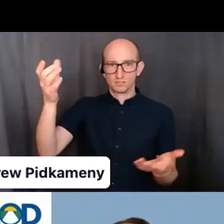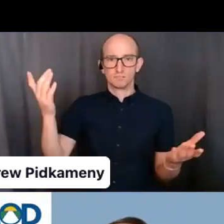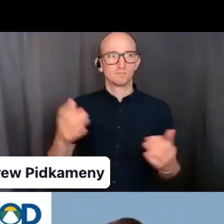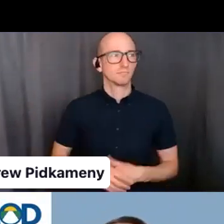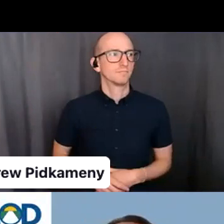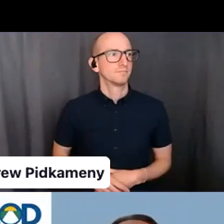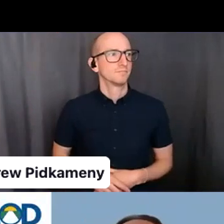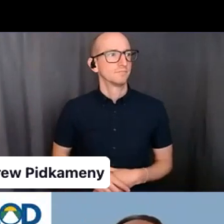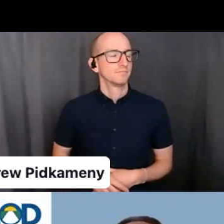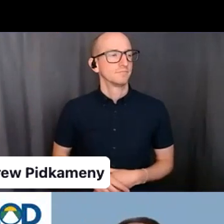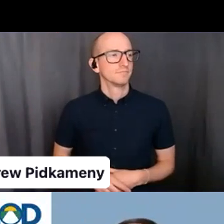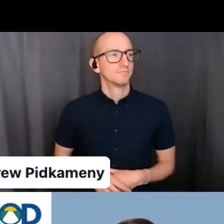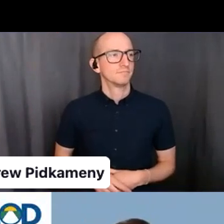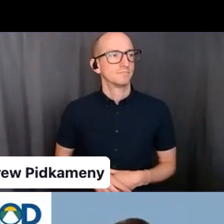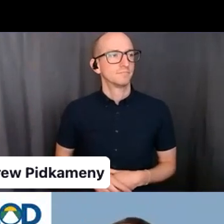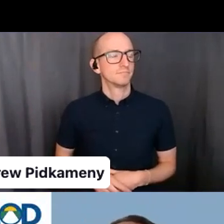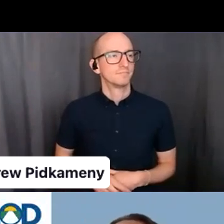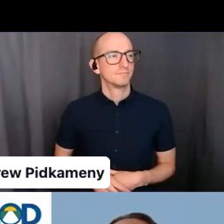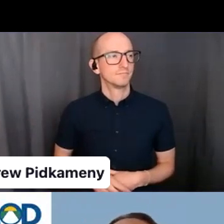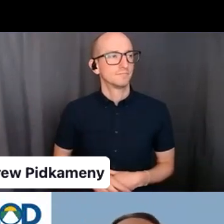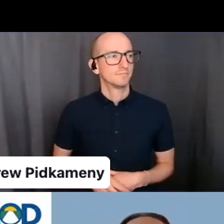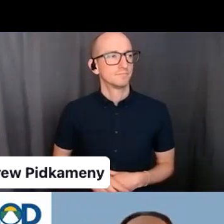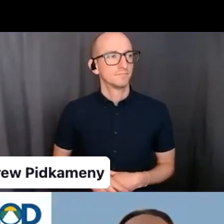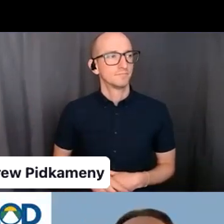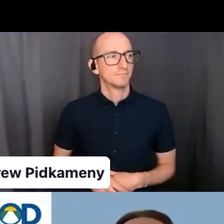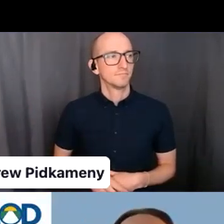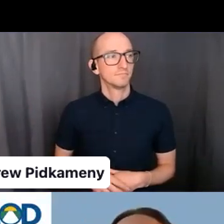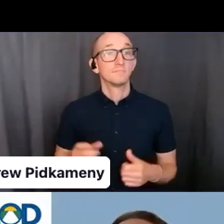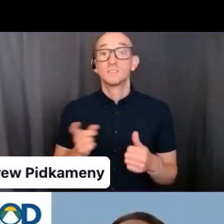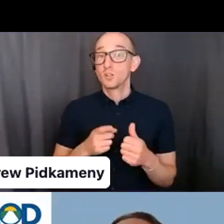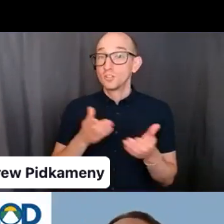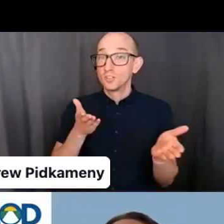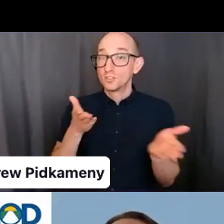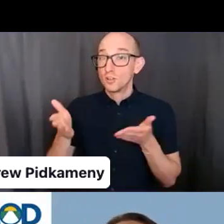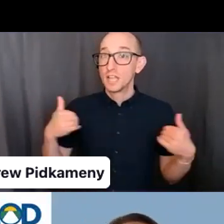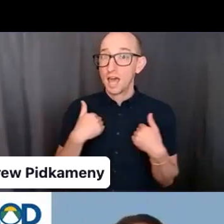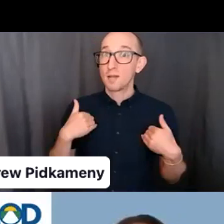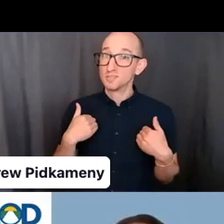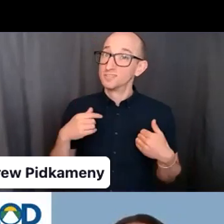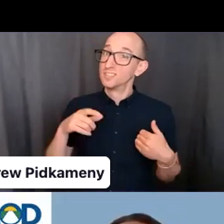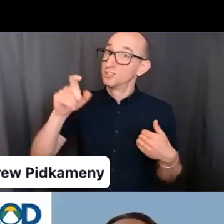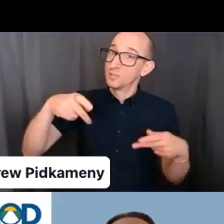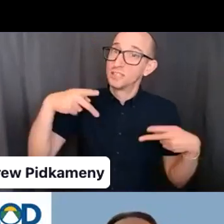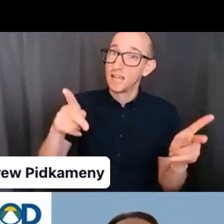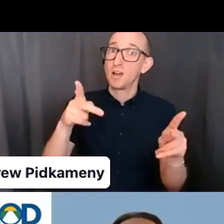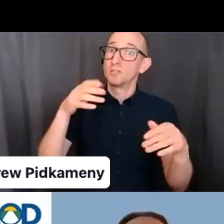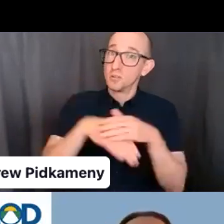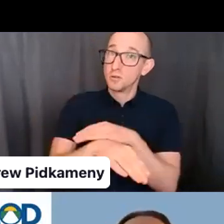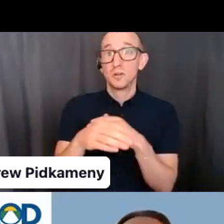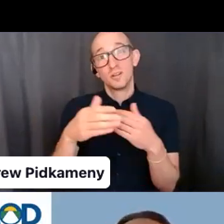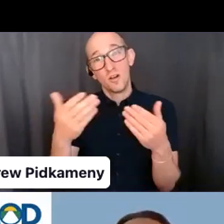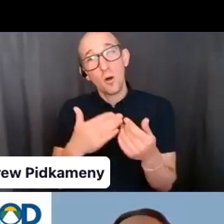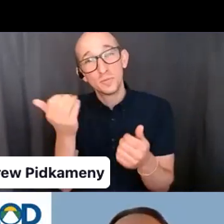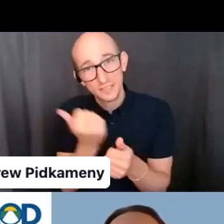Firstly, service animals need to be allowed almost everywhere the general public is allowed,